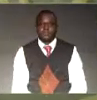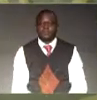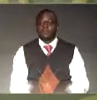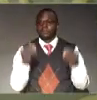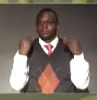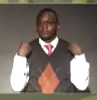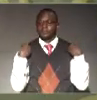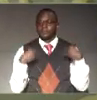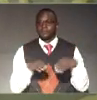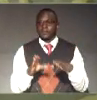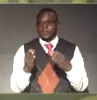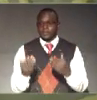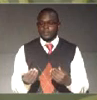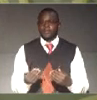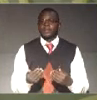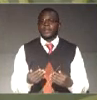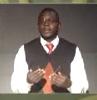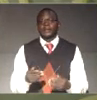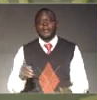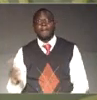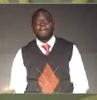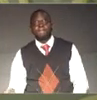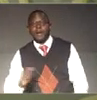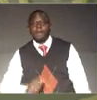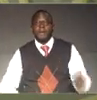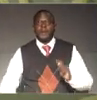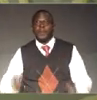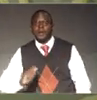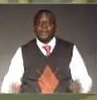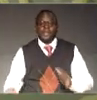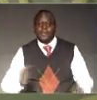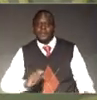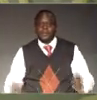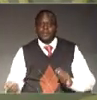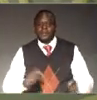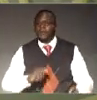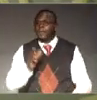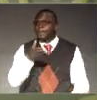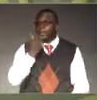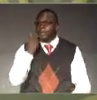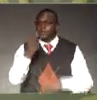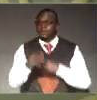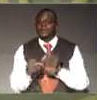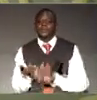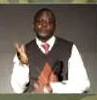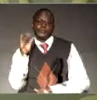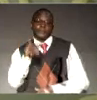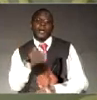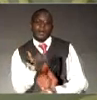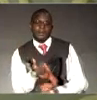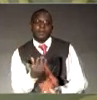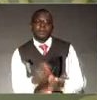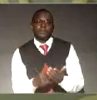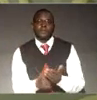Sports news now, and we begin with squash, where some of the world's best squash players are in Uganda ahead of the Rock